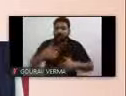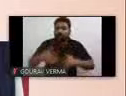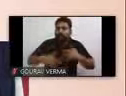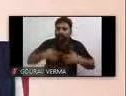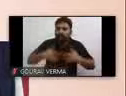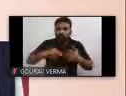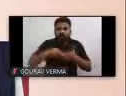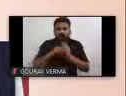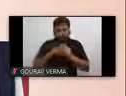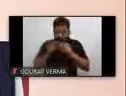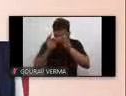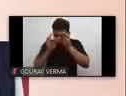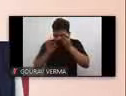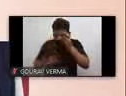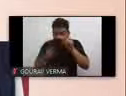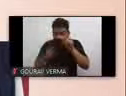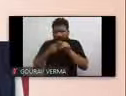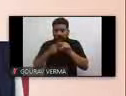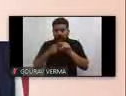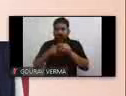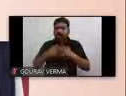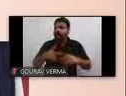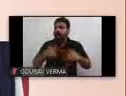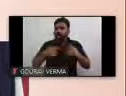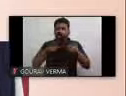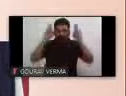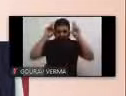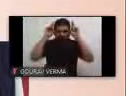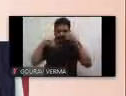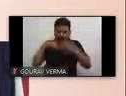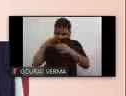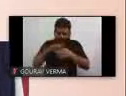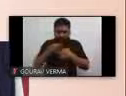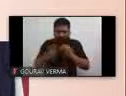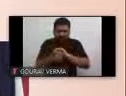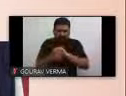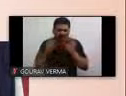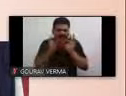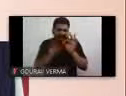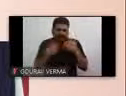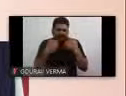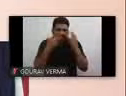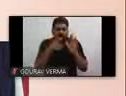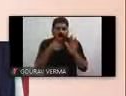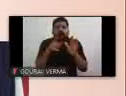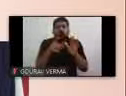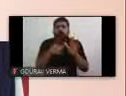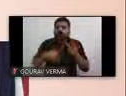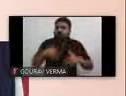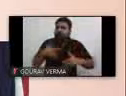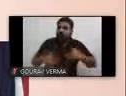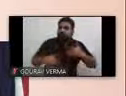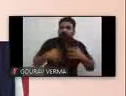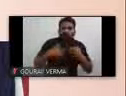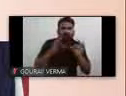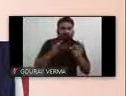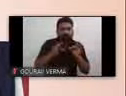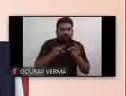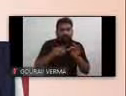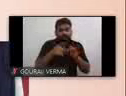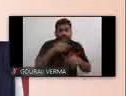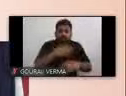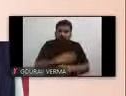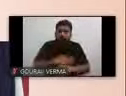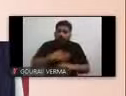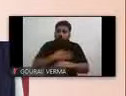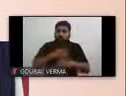of that rabbit or tortoise or whatever story it is. He's enjoying that.